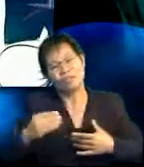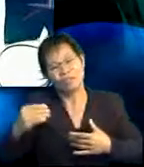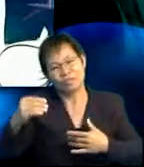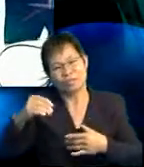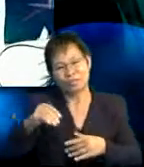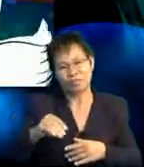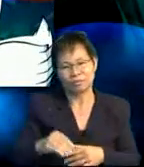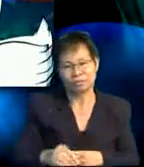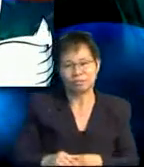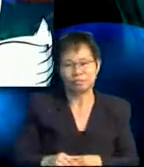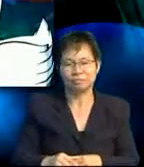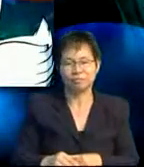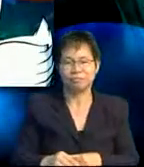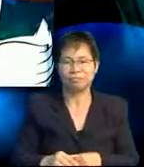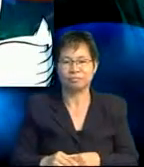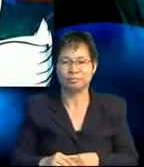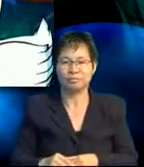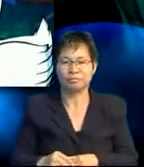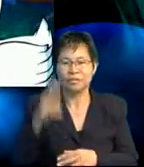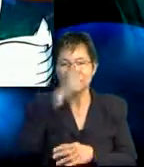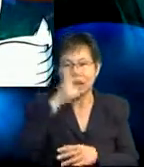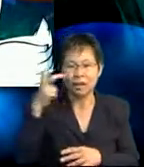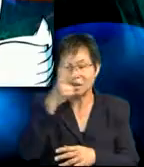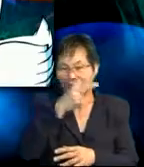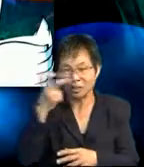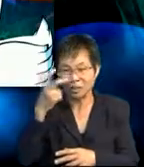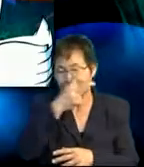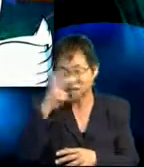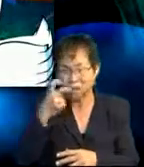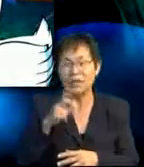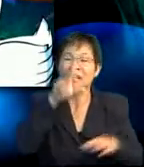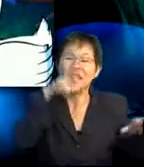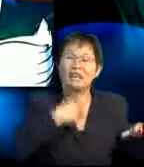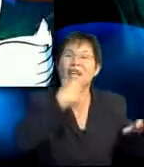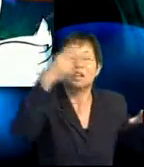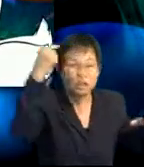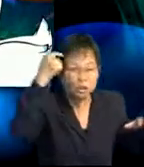white as snow. The ugly duckling thought that they would chase him away.